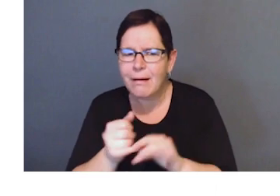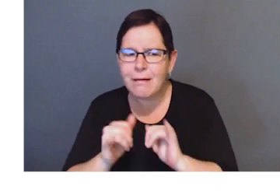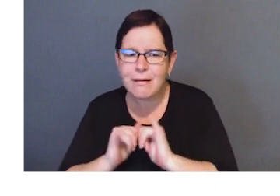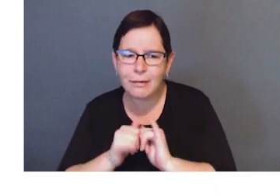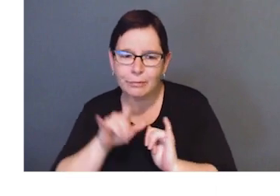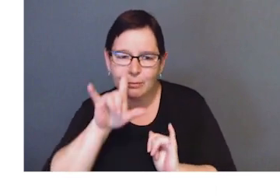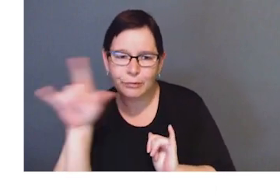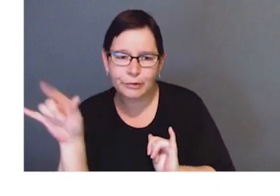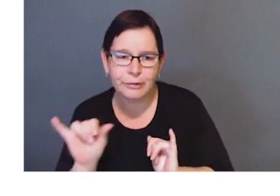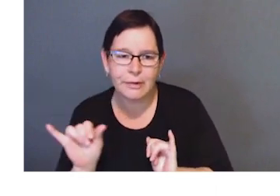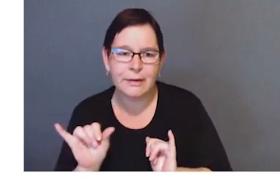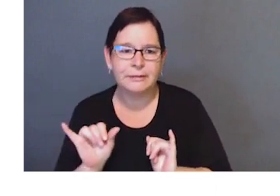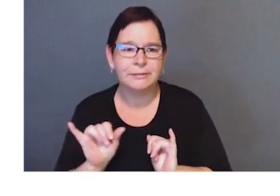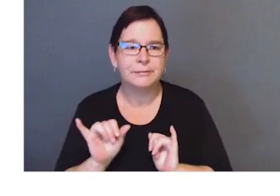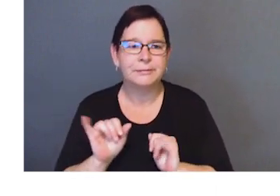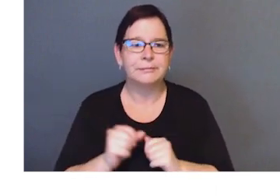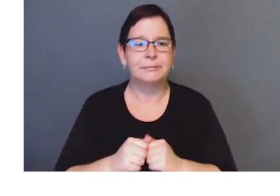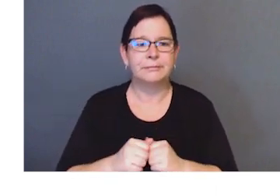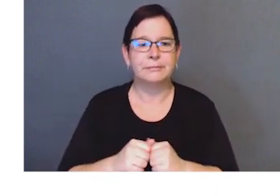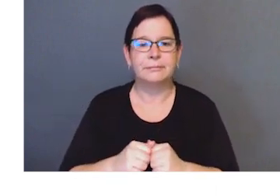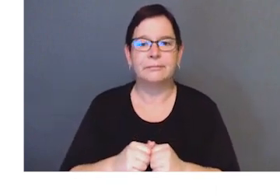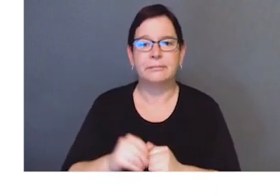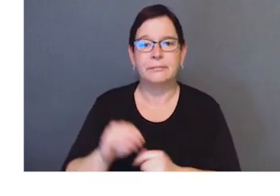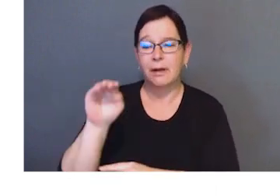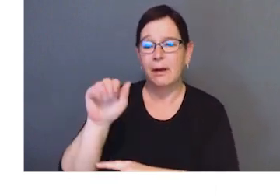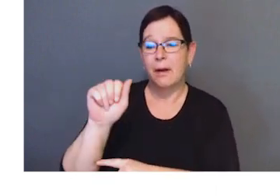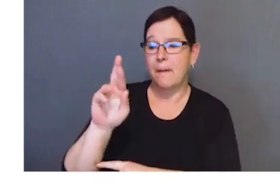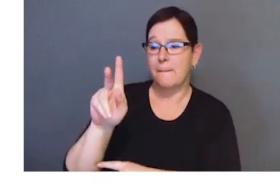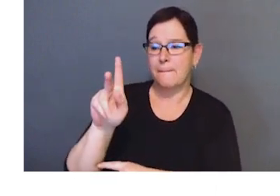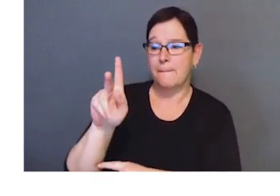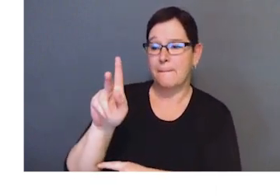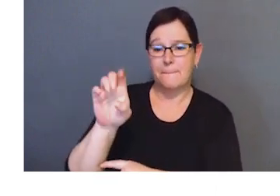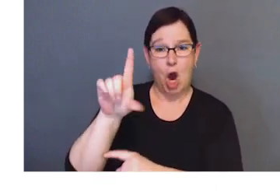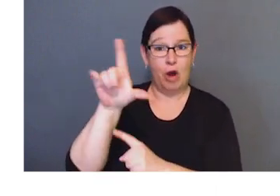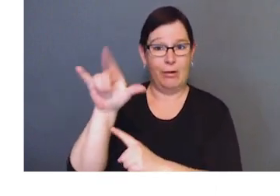term markedly restricted later in the presentation.